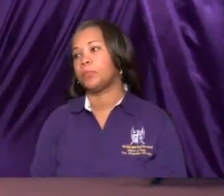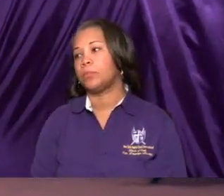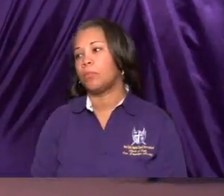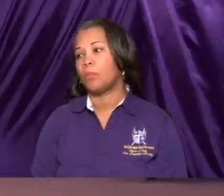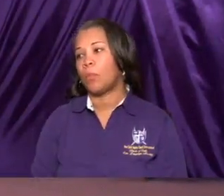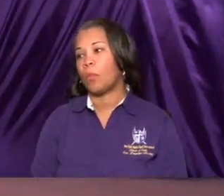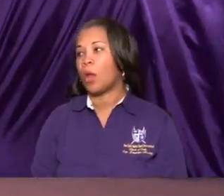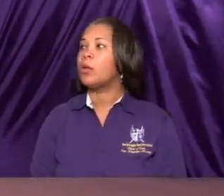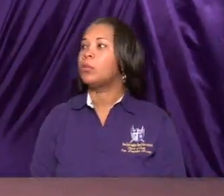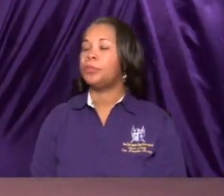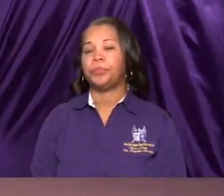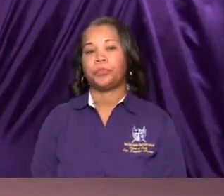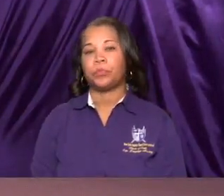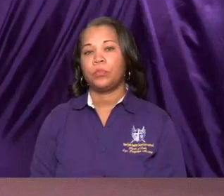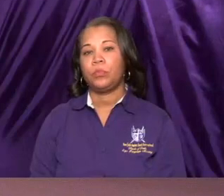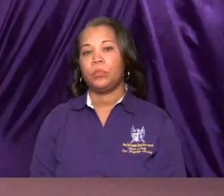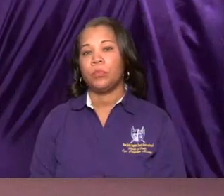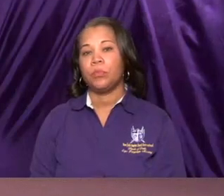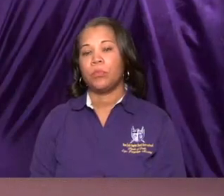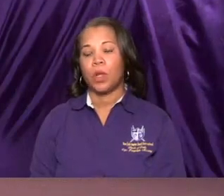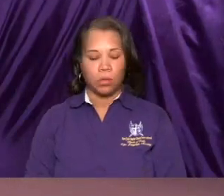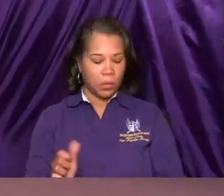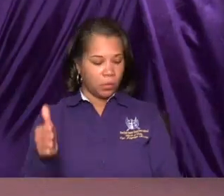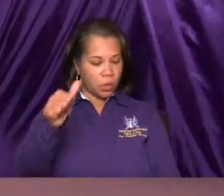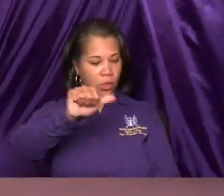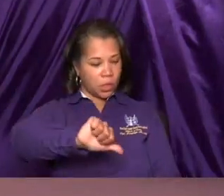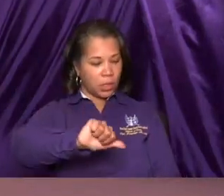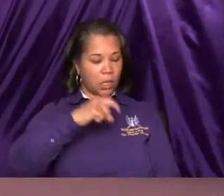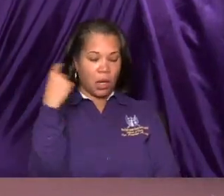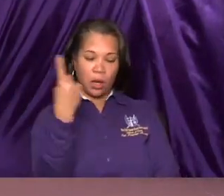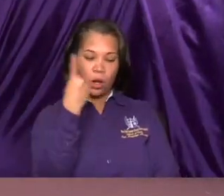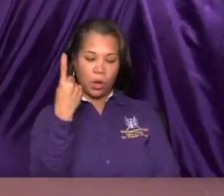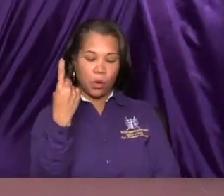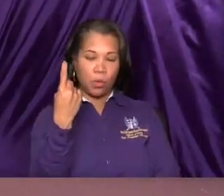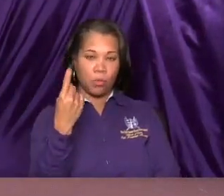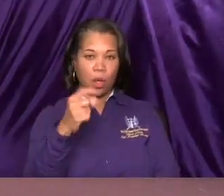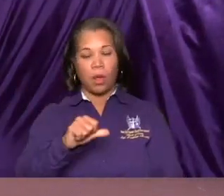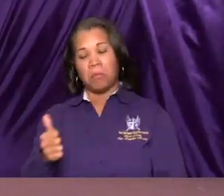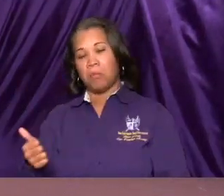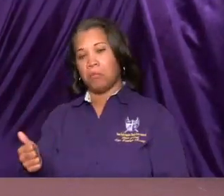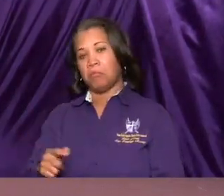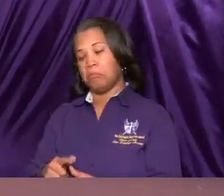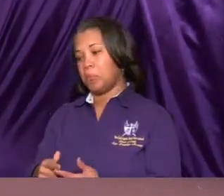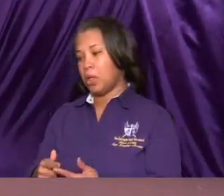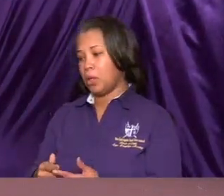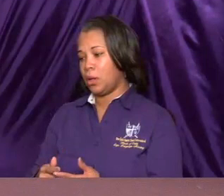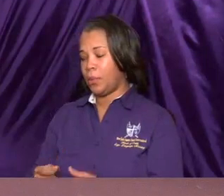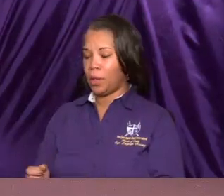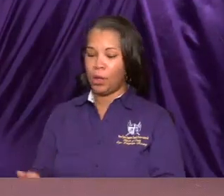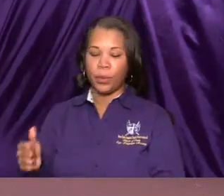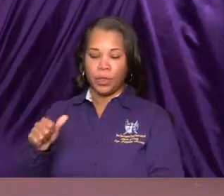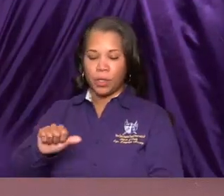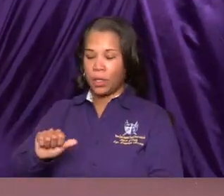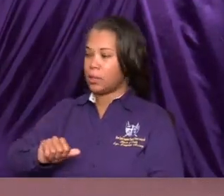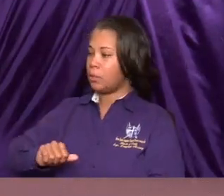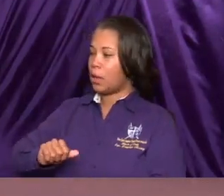It's one thing to be rejected and isolated. It's another thing to be rejected around people that say they love